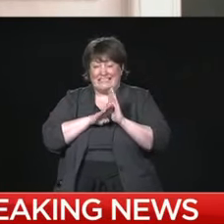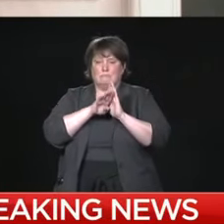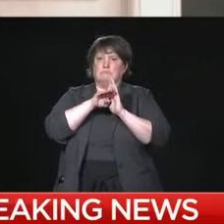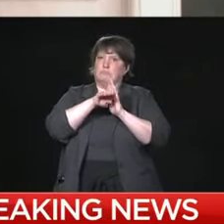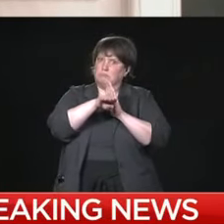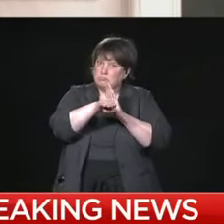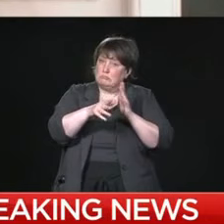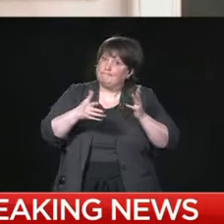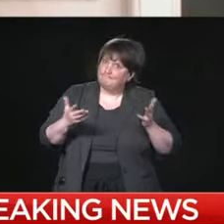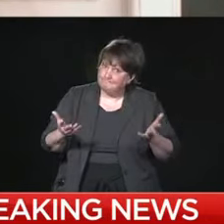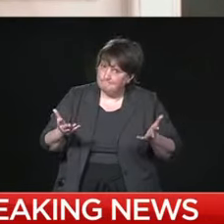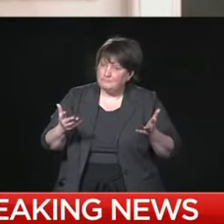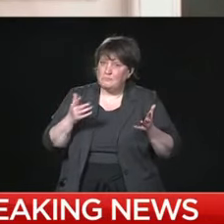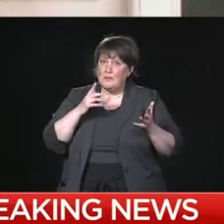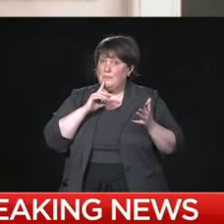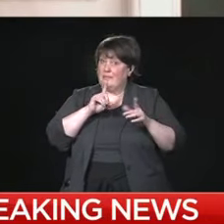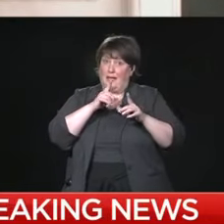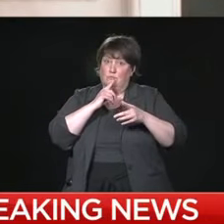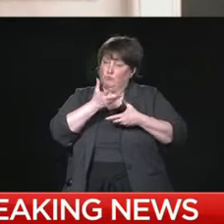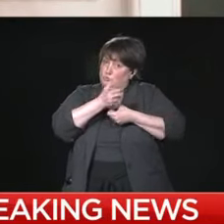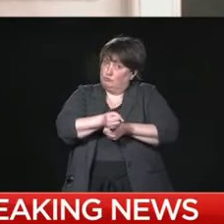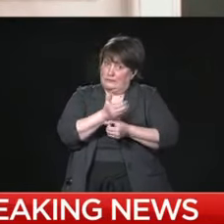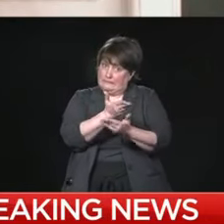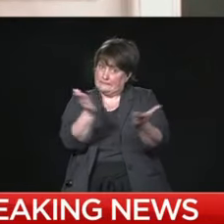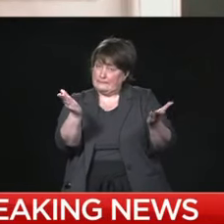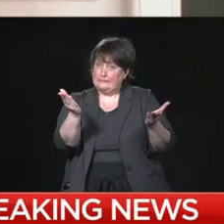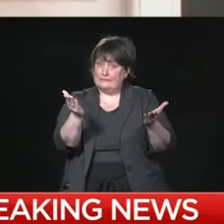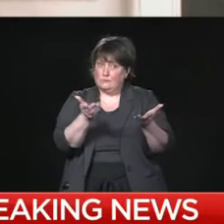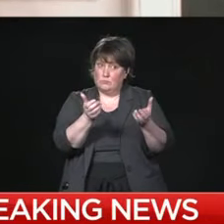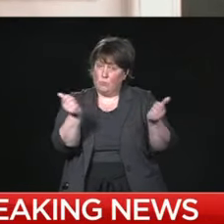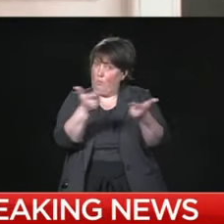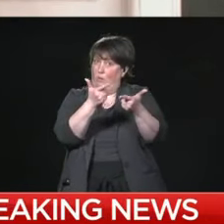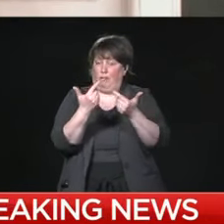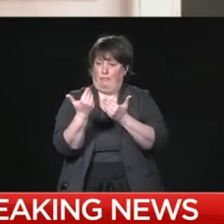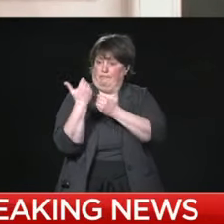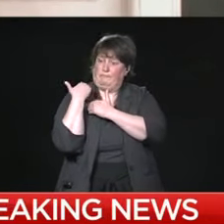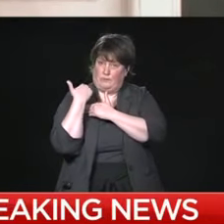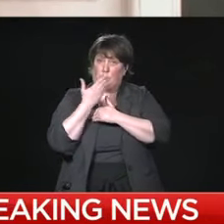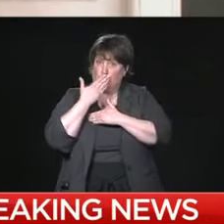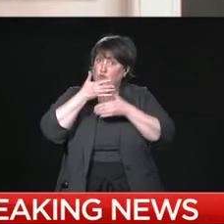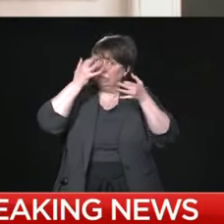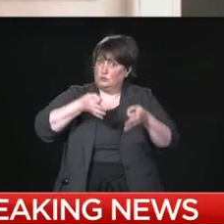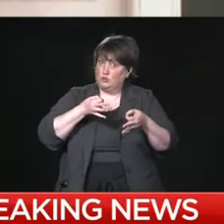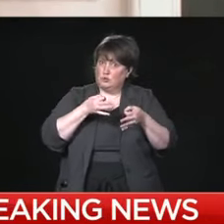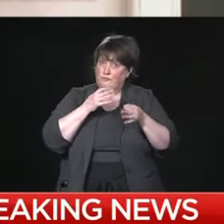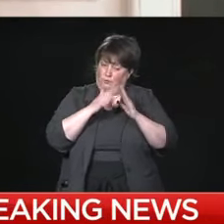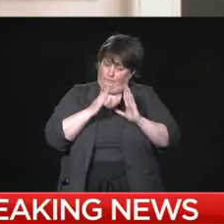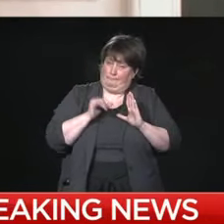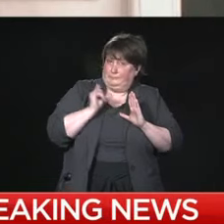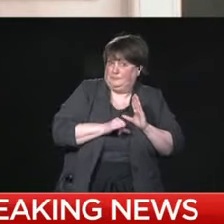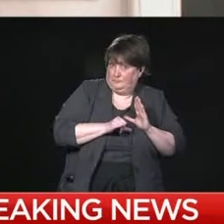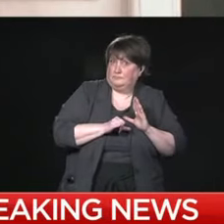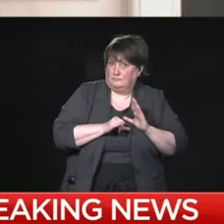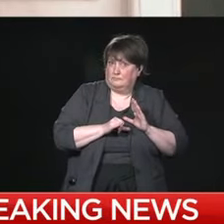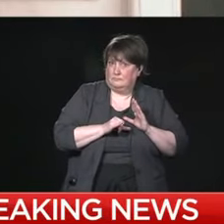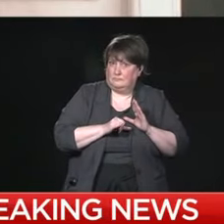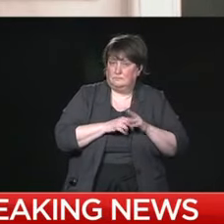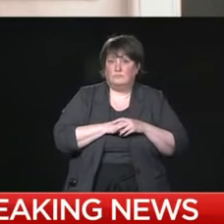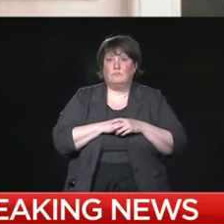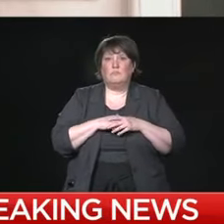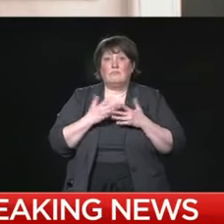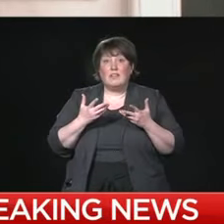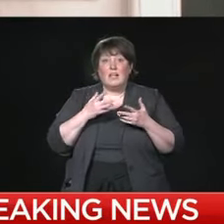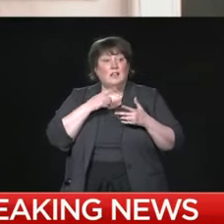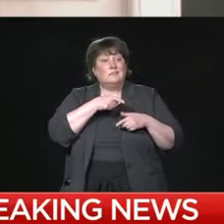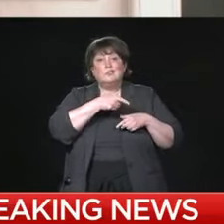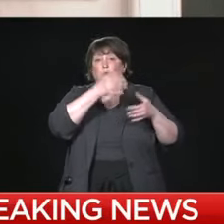that entirely depends on citizens being responsible in their choices. As for decisions made by medical